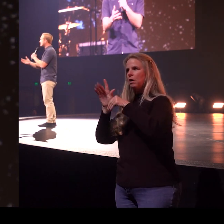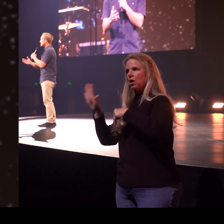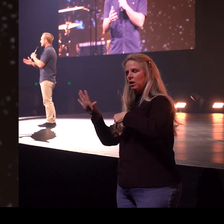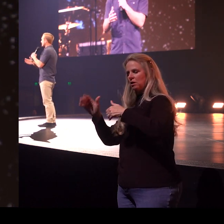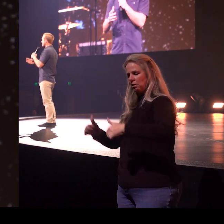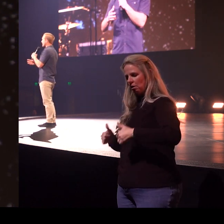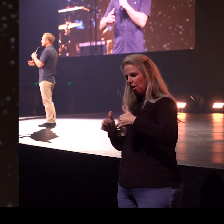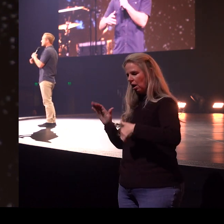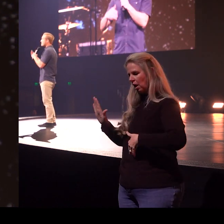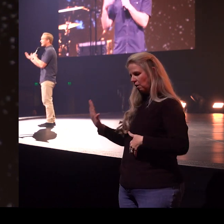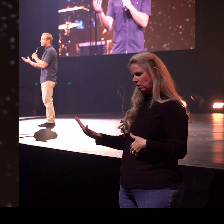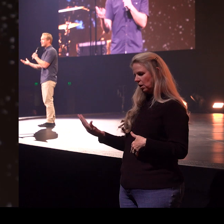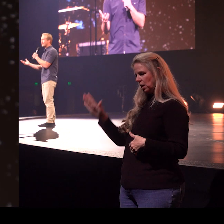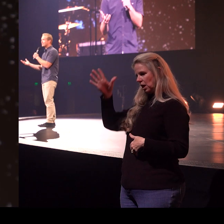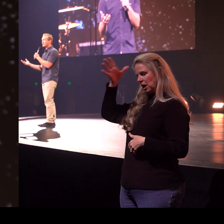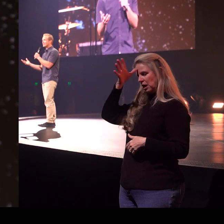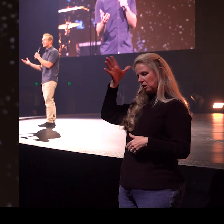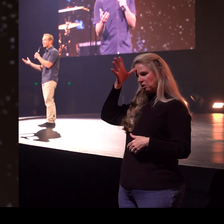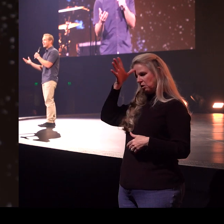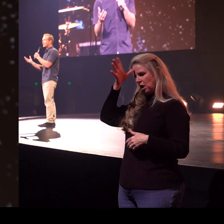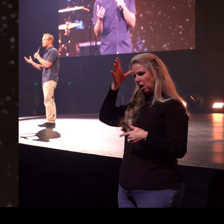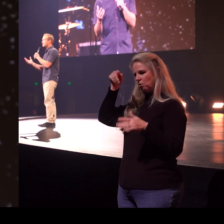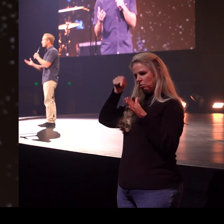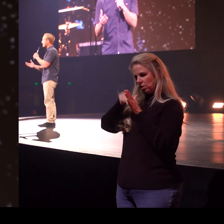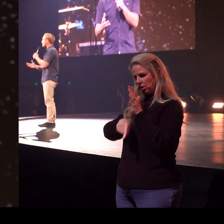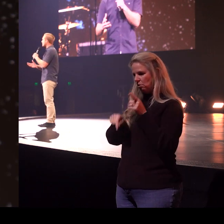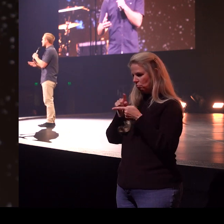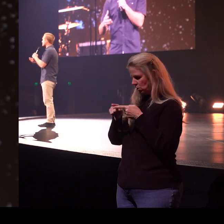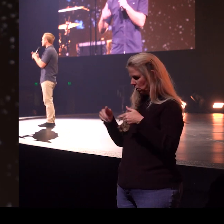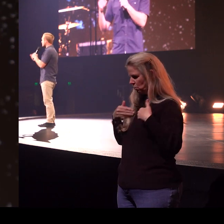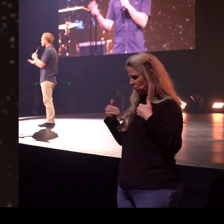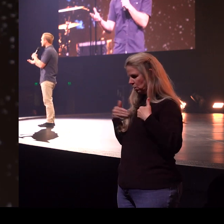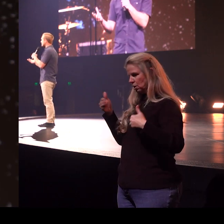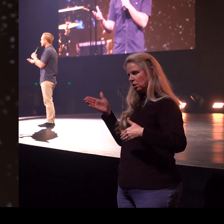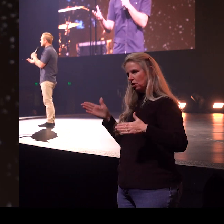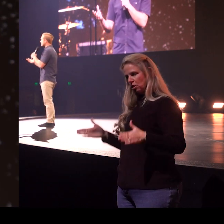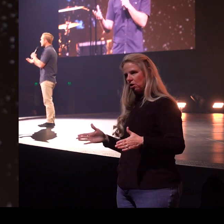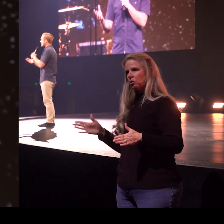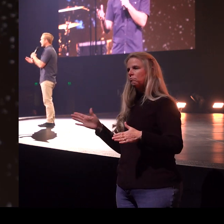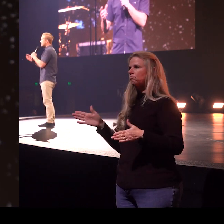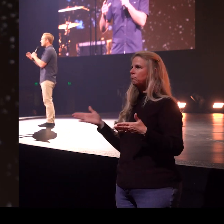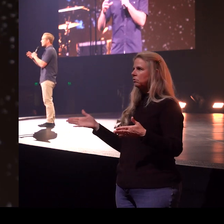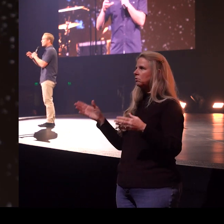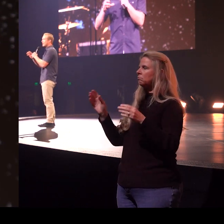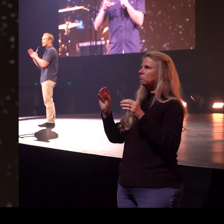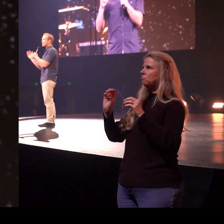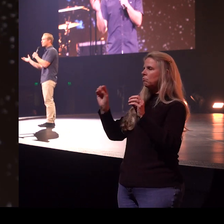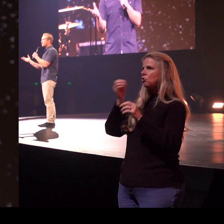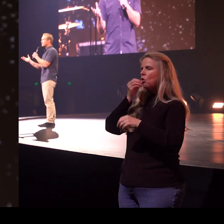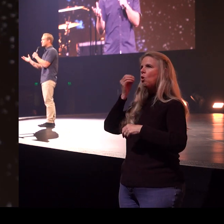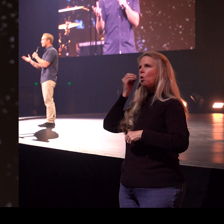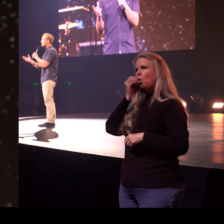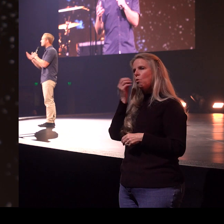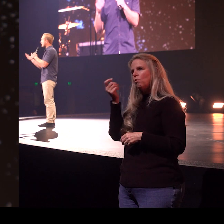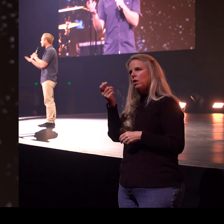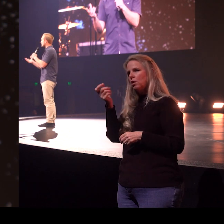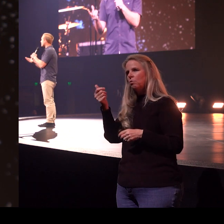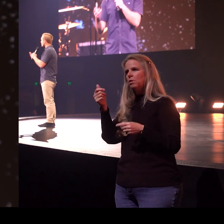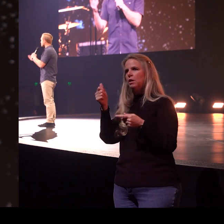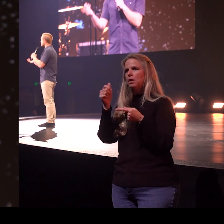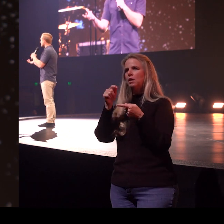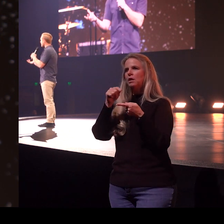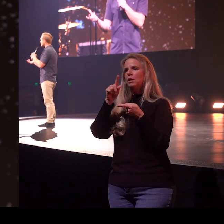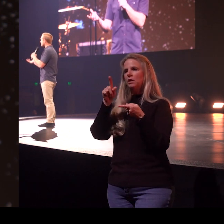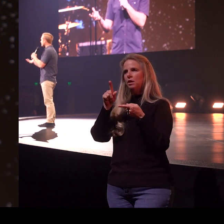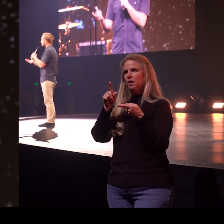younger. He had to be the man of the house at a young age, and they were out on the street. And when they had nowhere else to turn, a family,